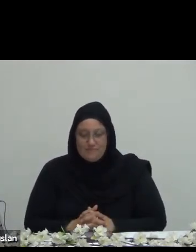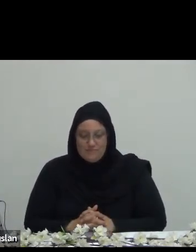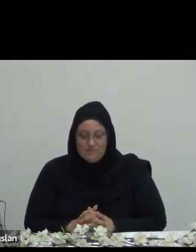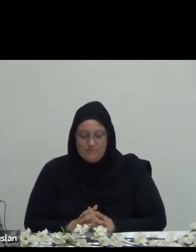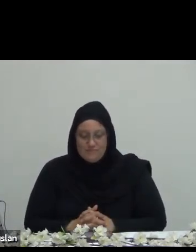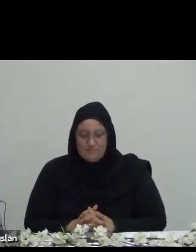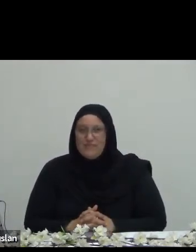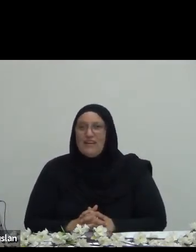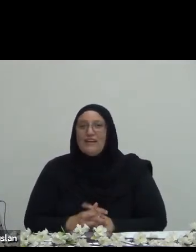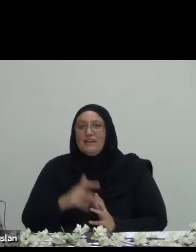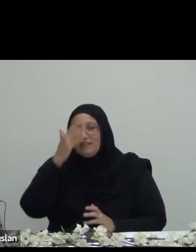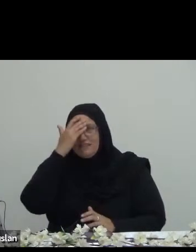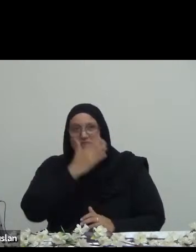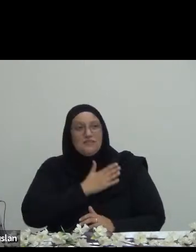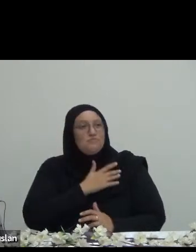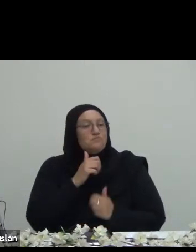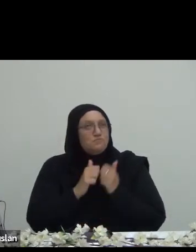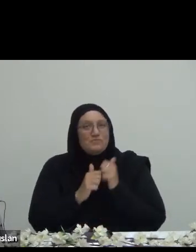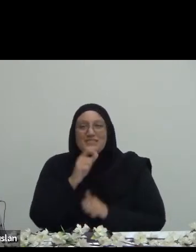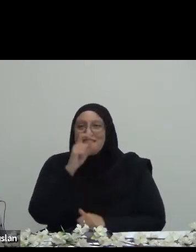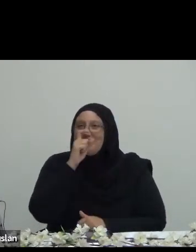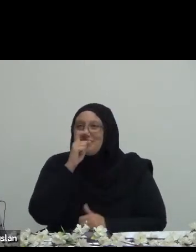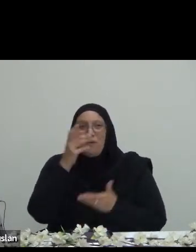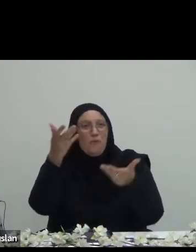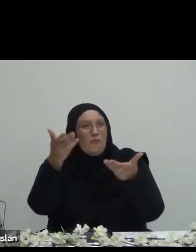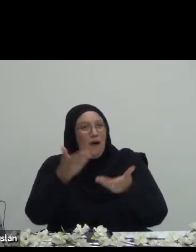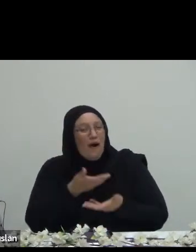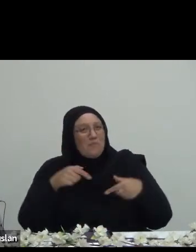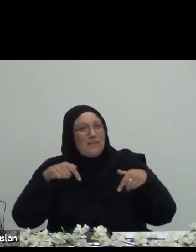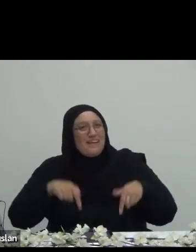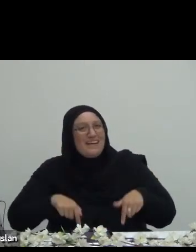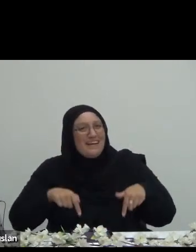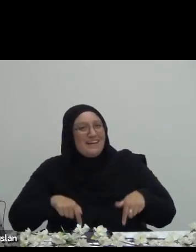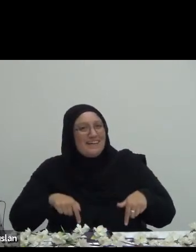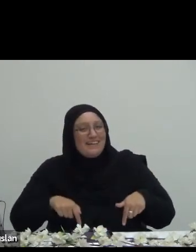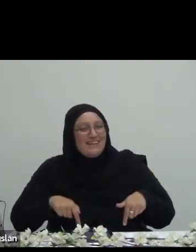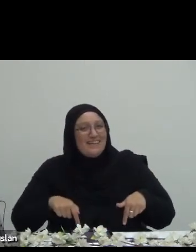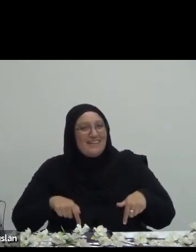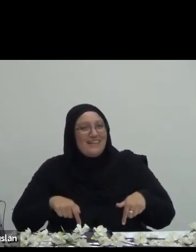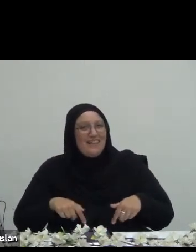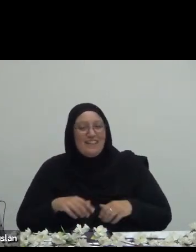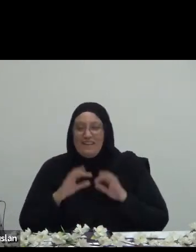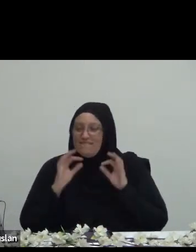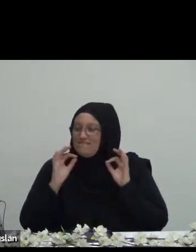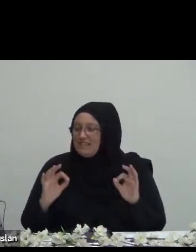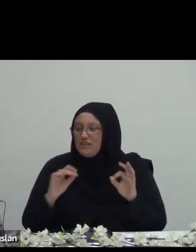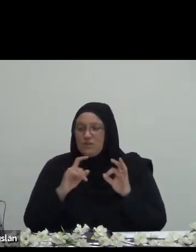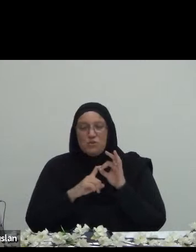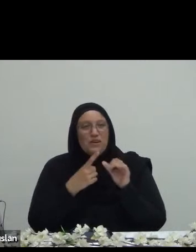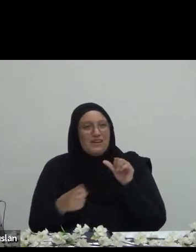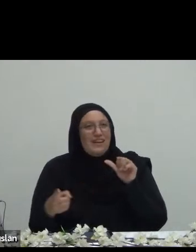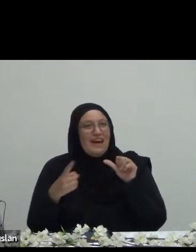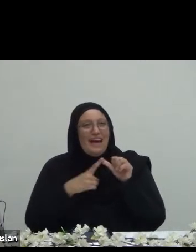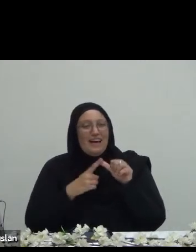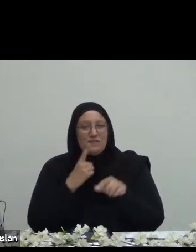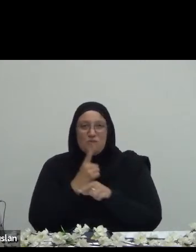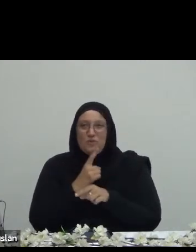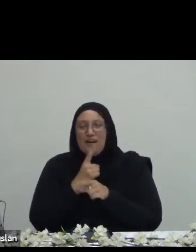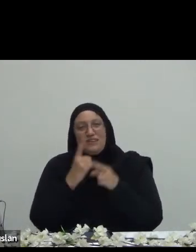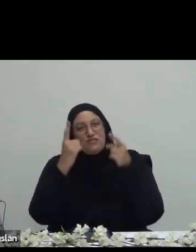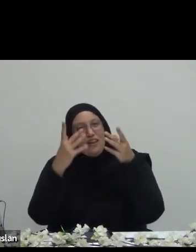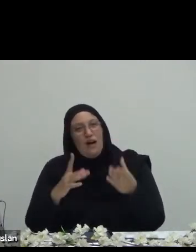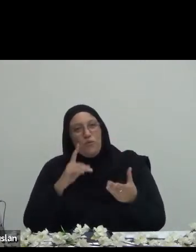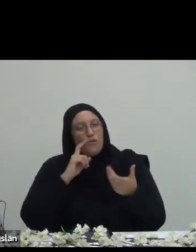Assalamu alaikum, brothers and sisters. Welcome to this session of Ayache Table Talks. Inshallah, to continue the